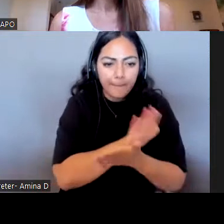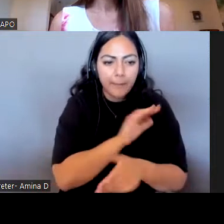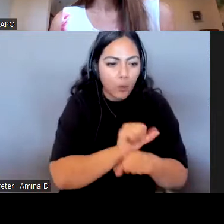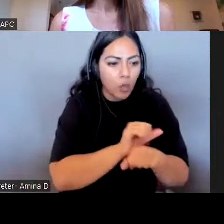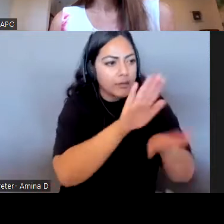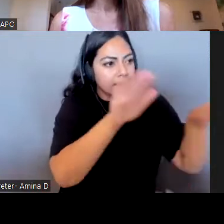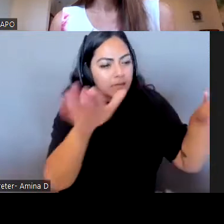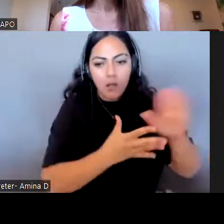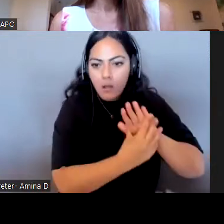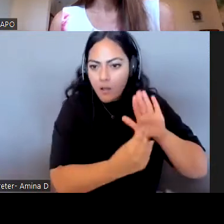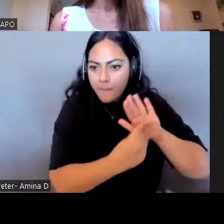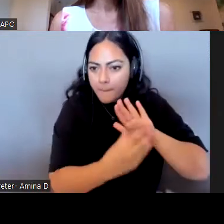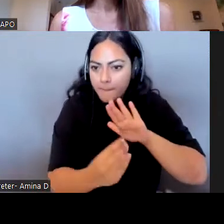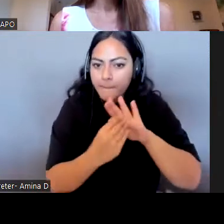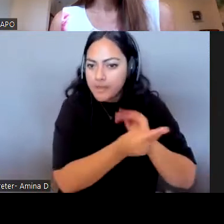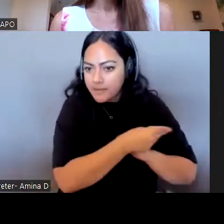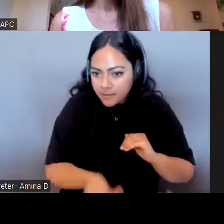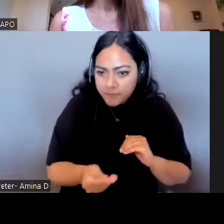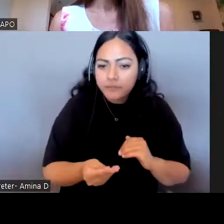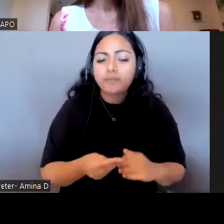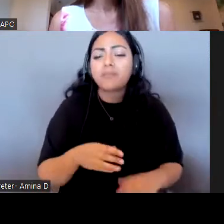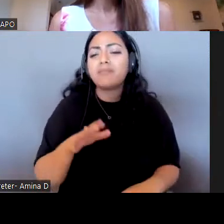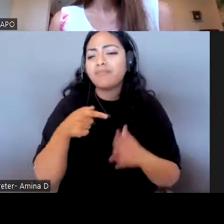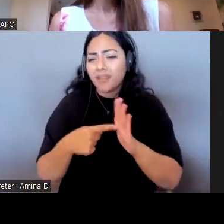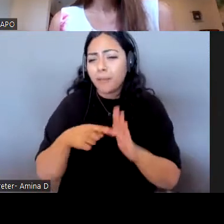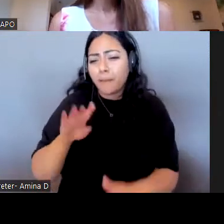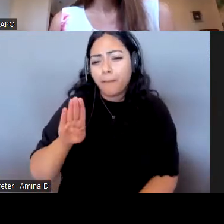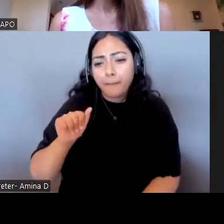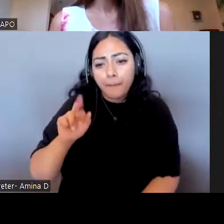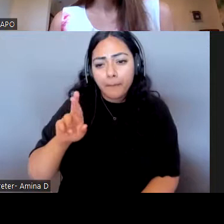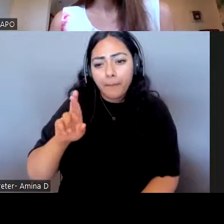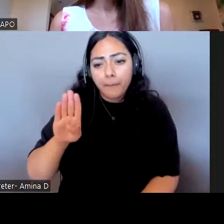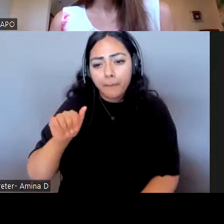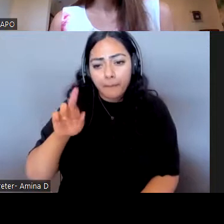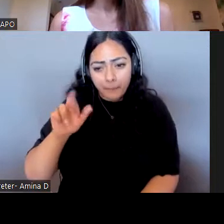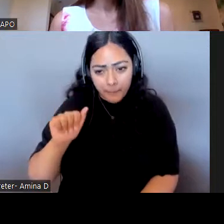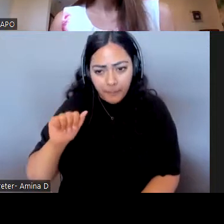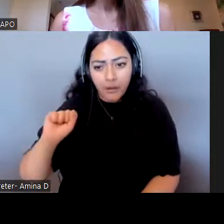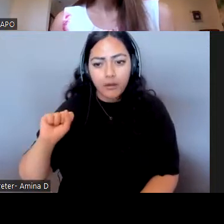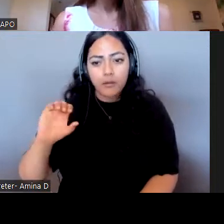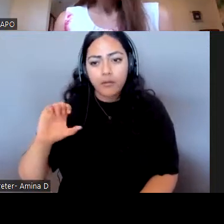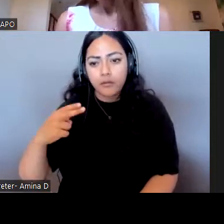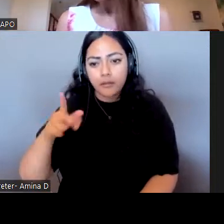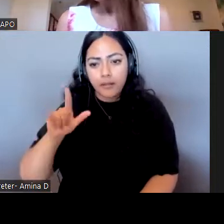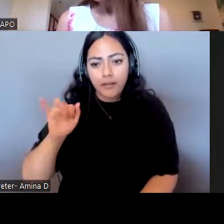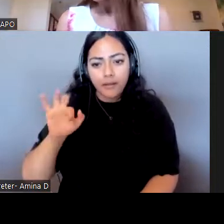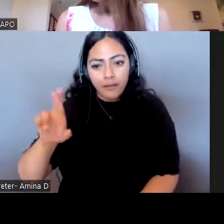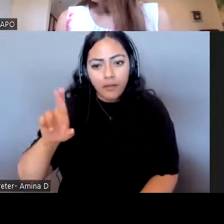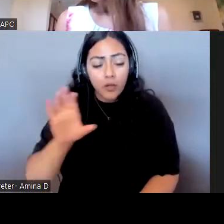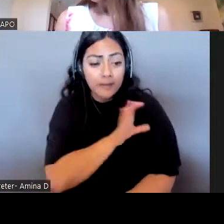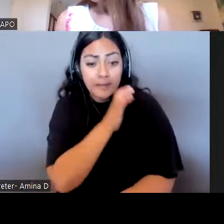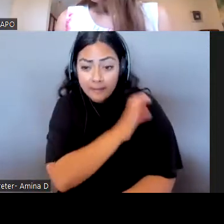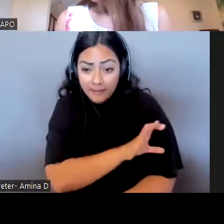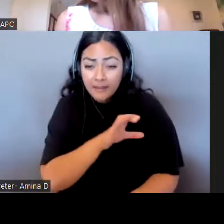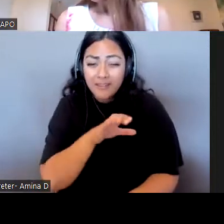some gender-based violence organizations, such as the Barbara Schleifer Clinic, can also help in terms of providing immigration lawyers again, who might